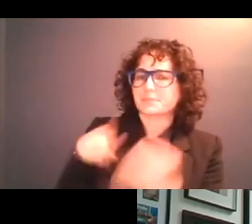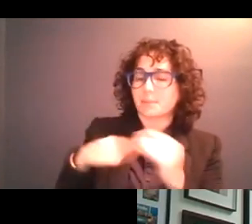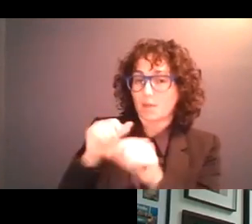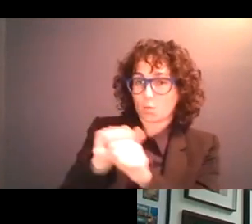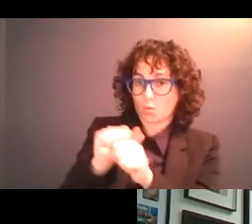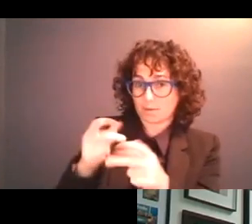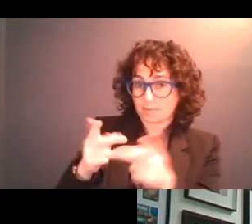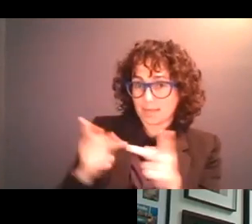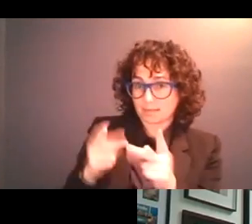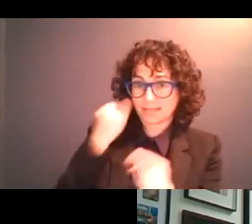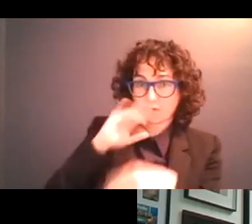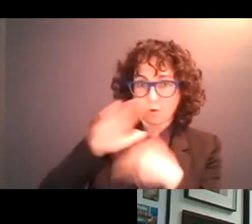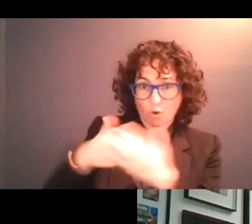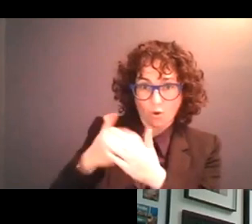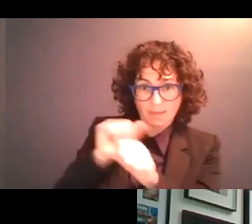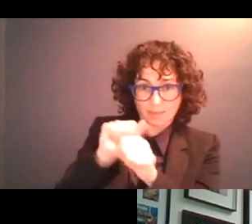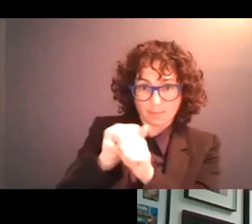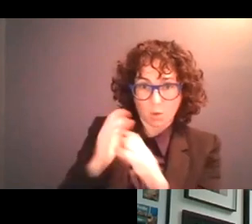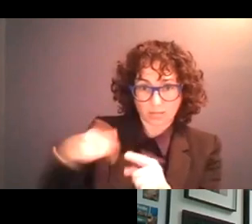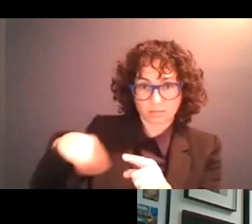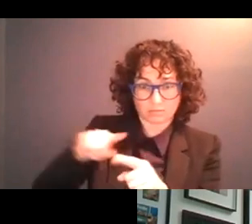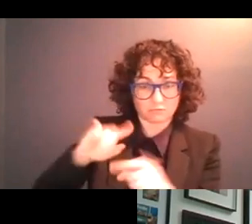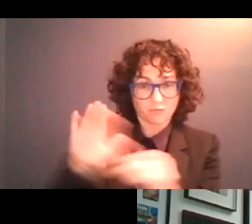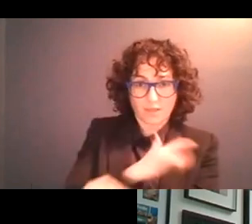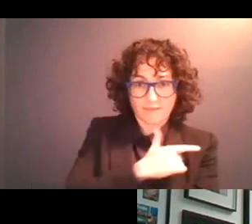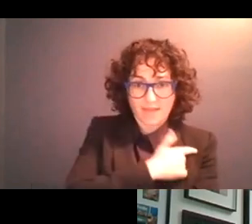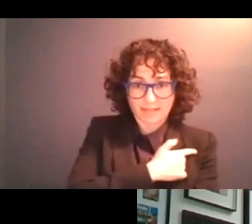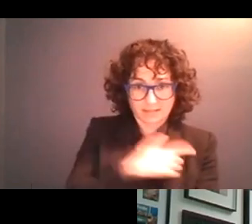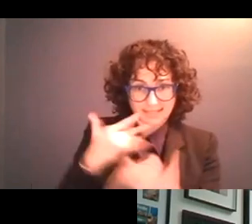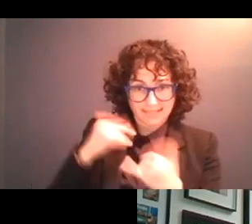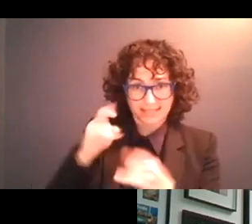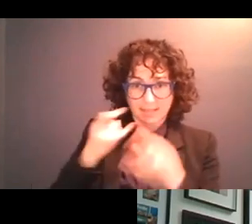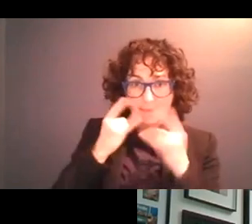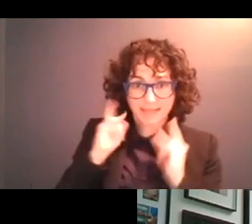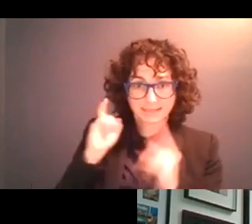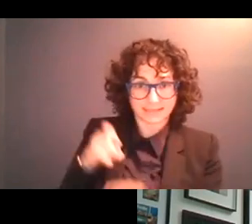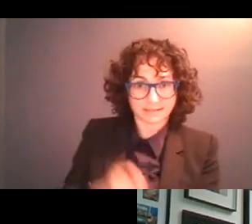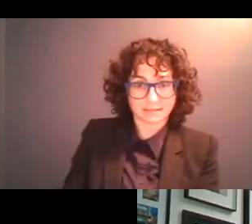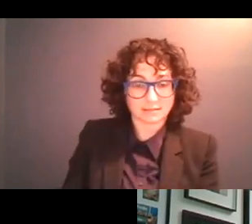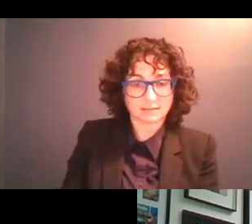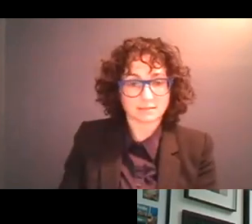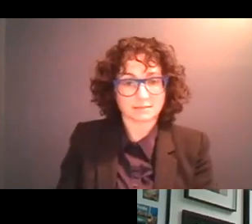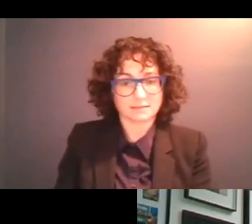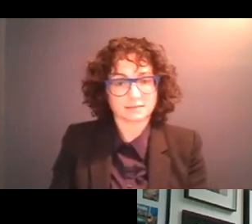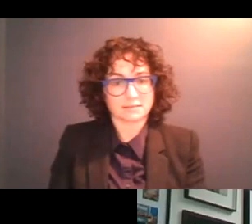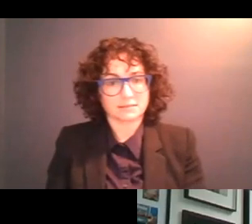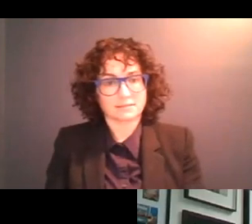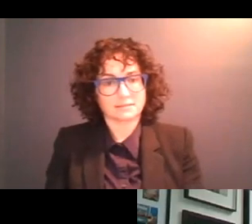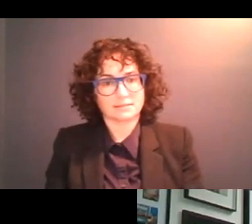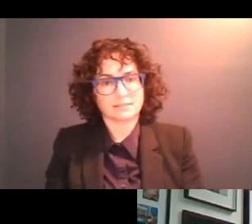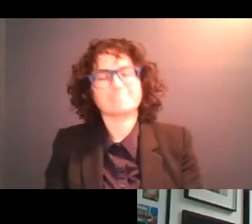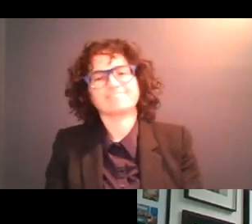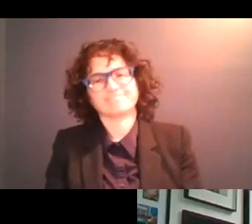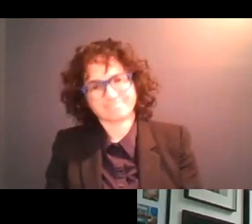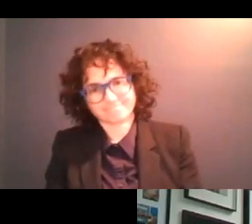all employees in a workplace are fully vaccinated, do they still need to wear a mask in the workplace? So in